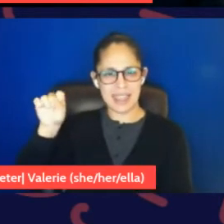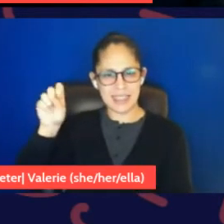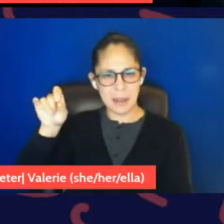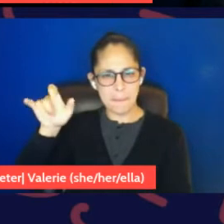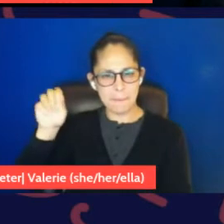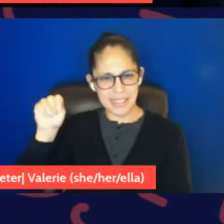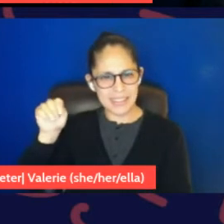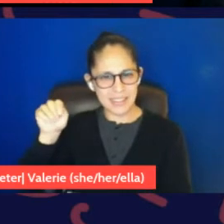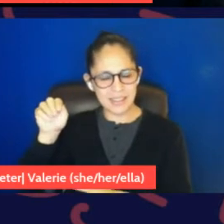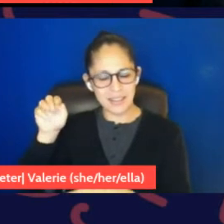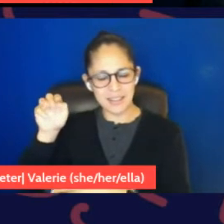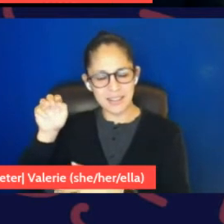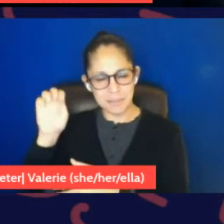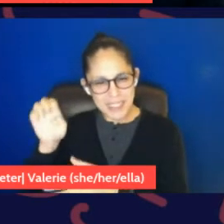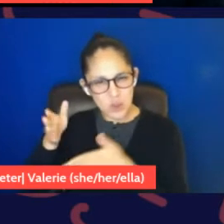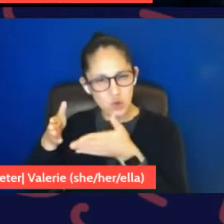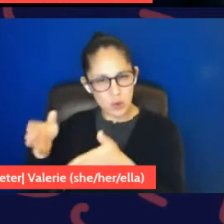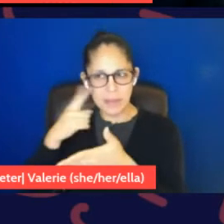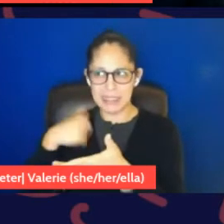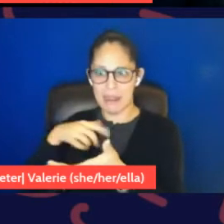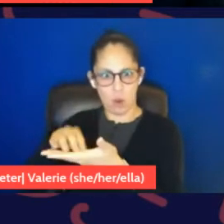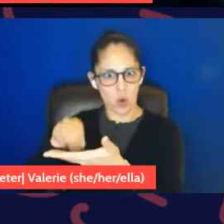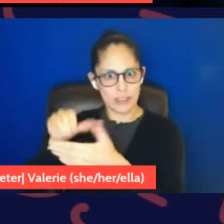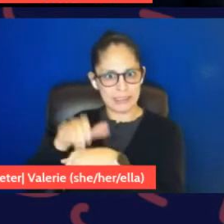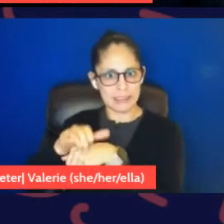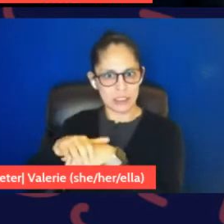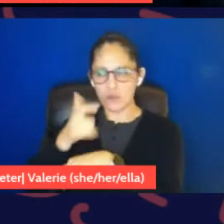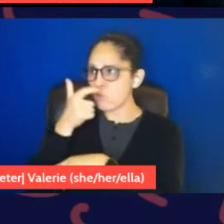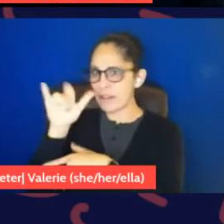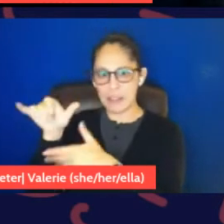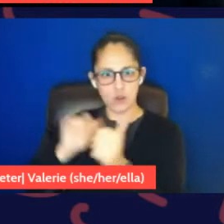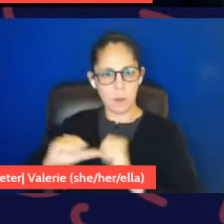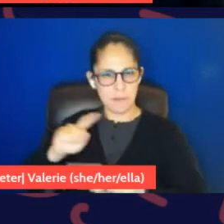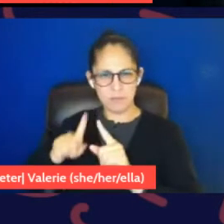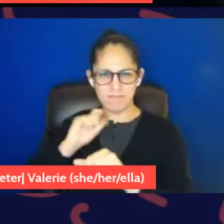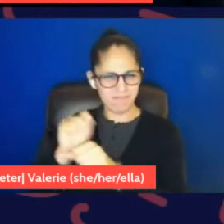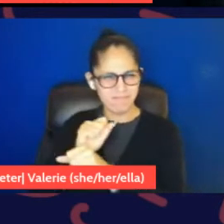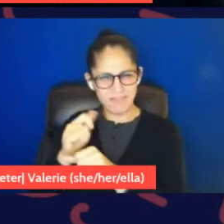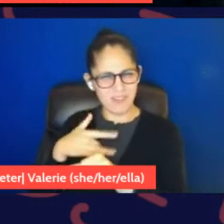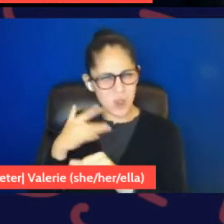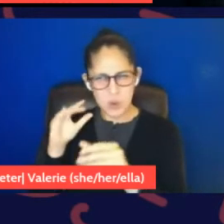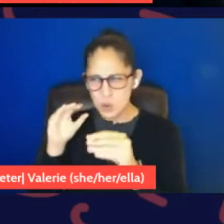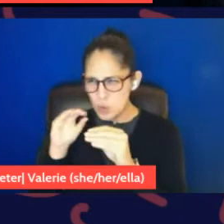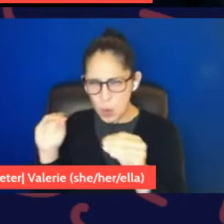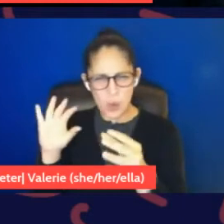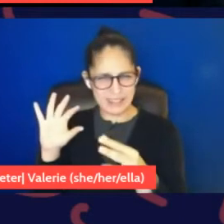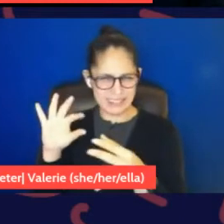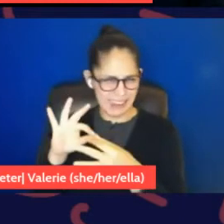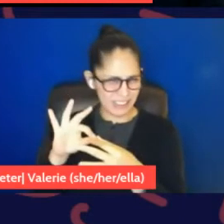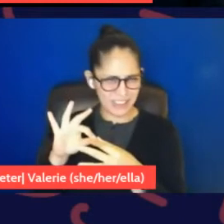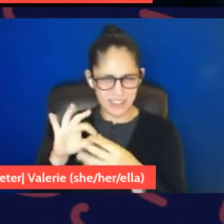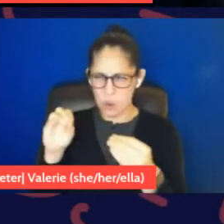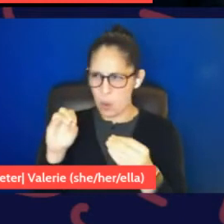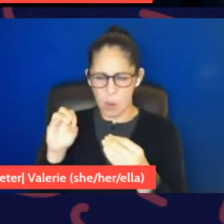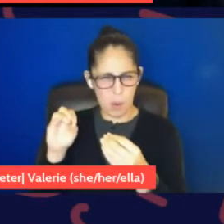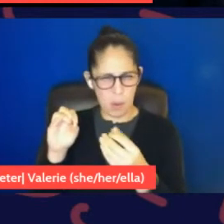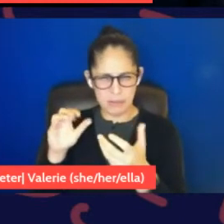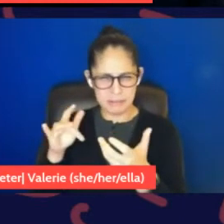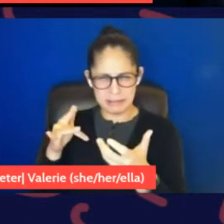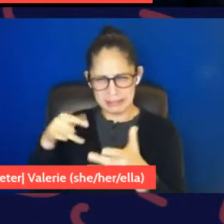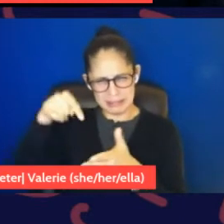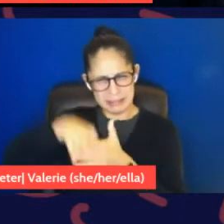But I really have no connection. I had no connection really until I moved to Hollywood and started